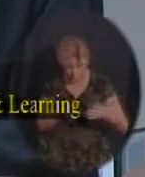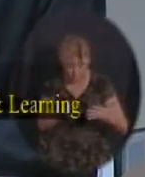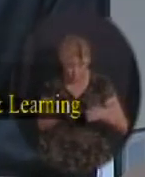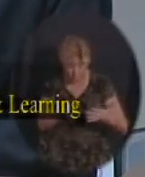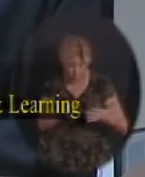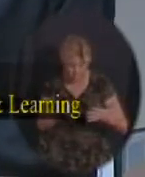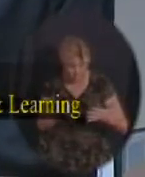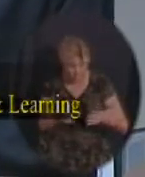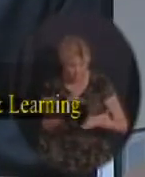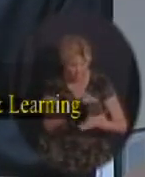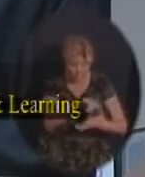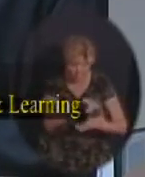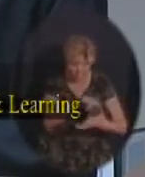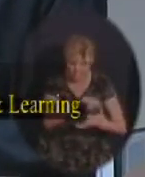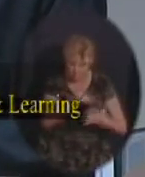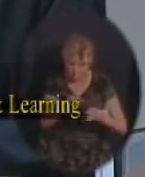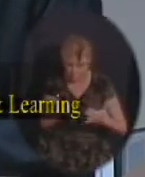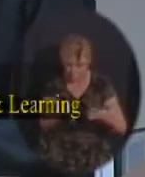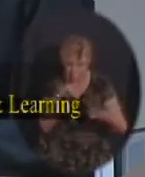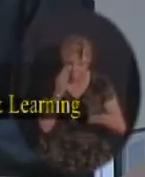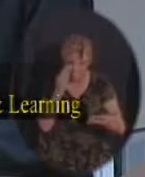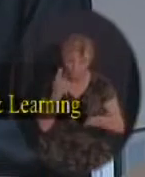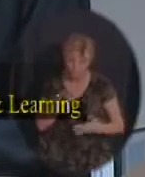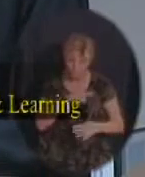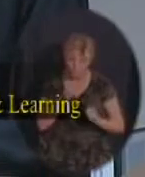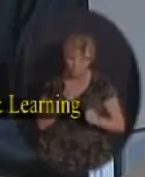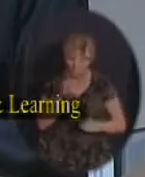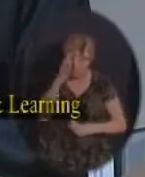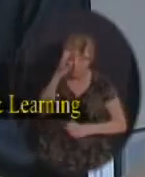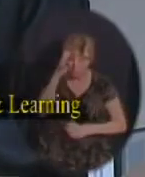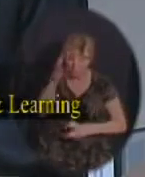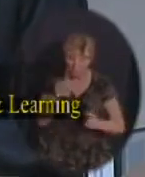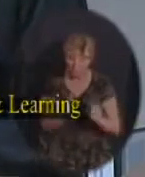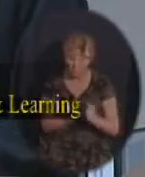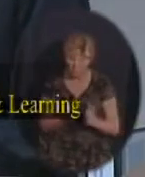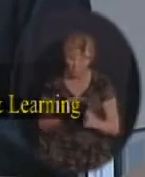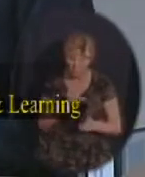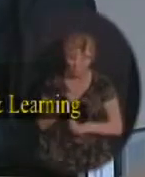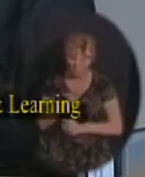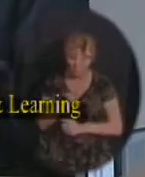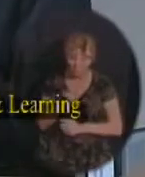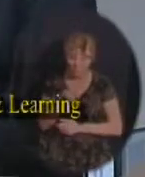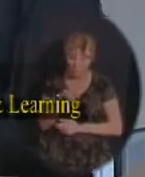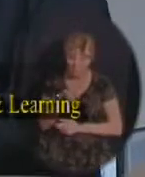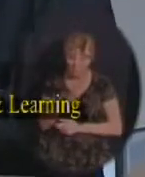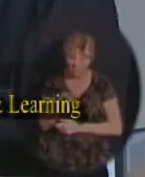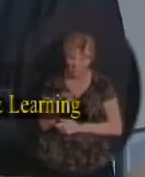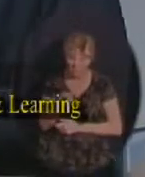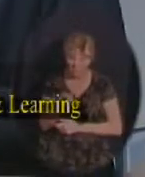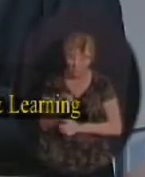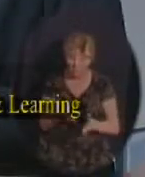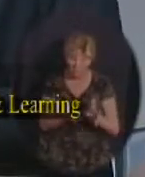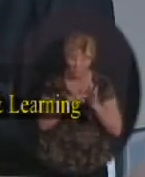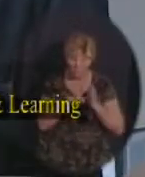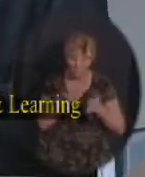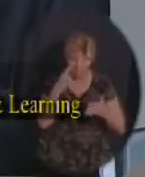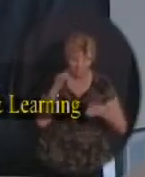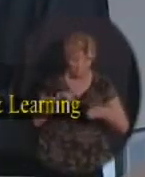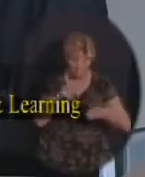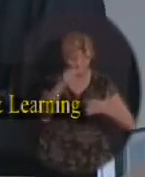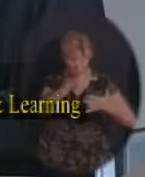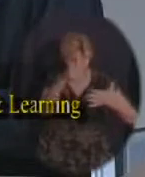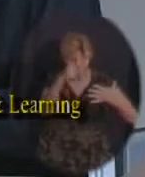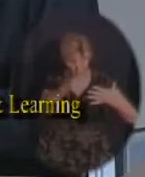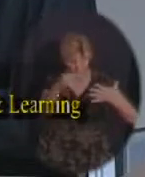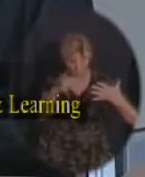level. So I think we can come up with our criteria, and everyone can have input into what is the most important part of that criteria, because just like